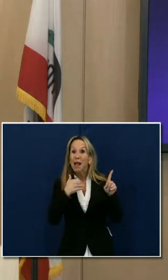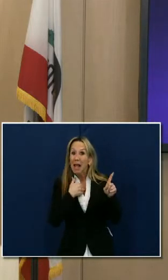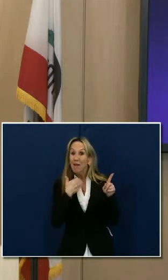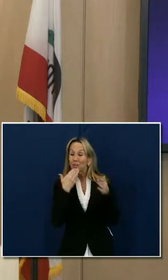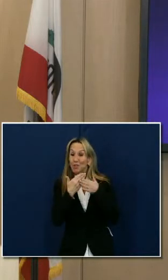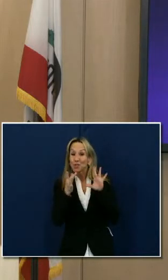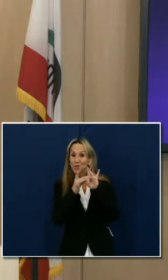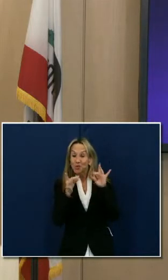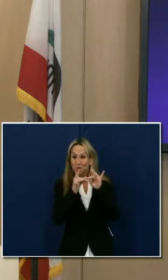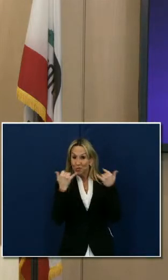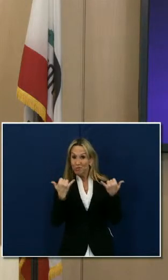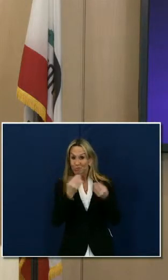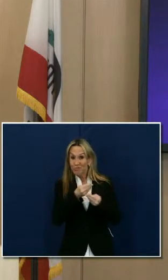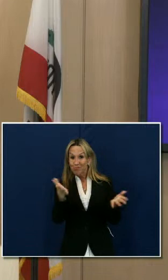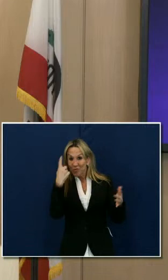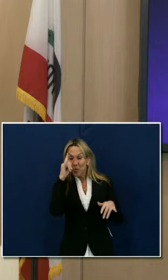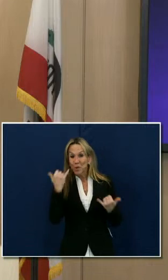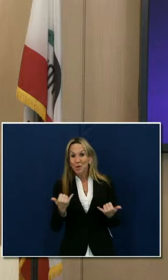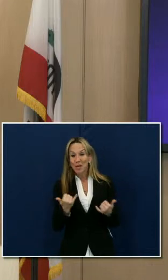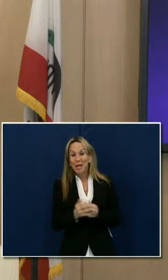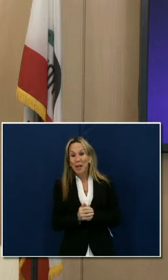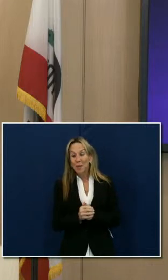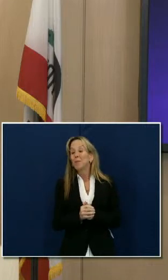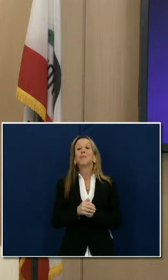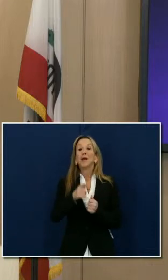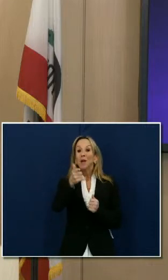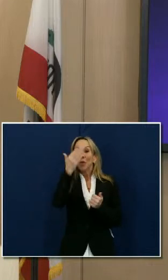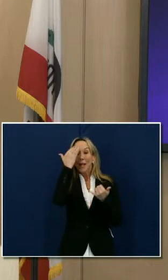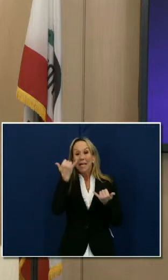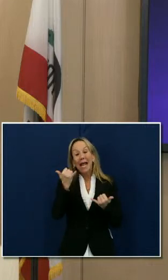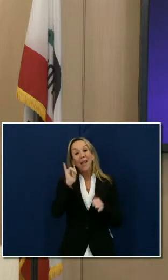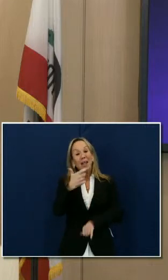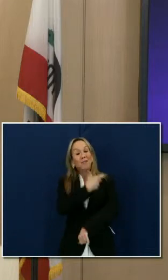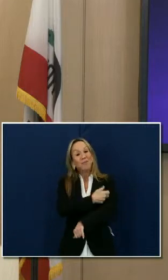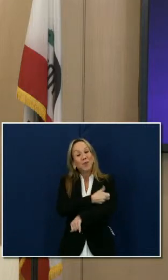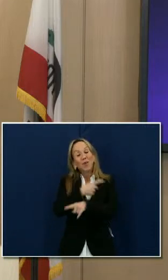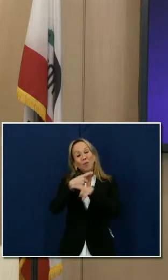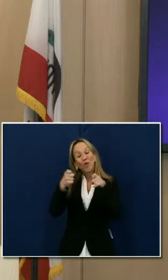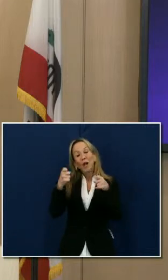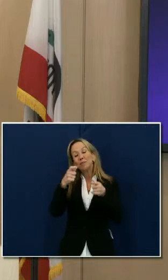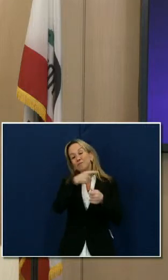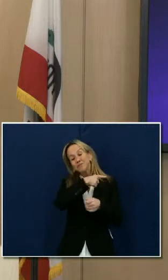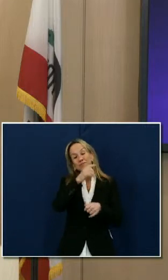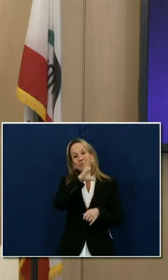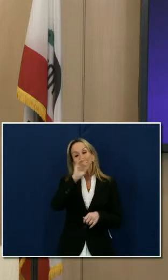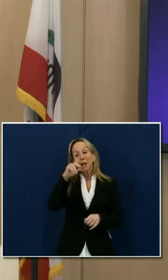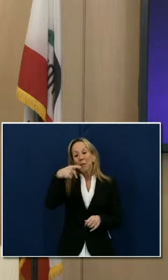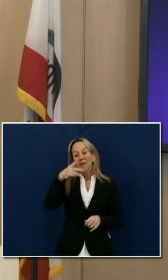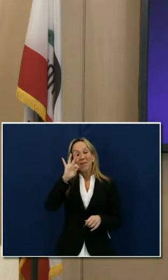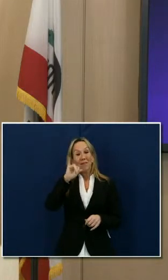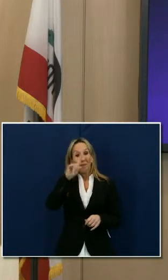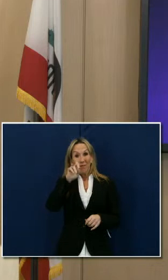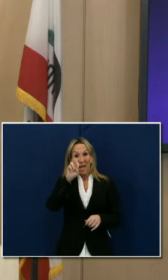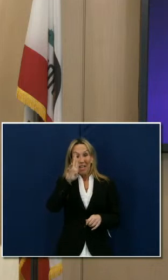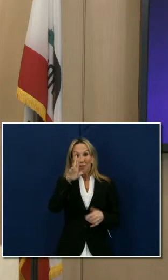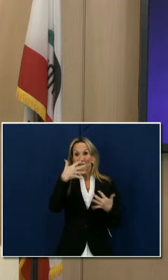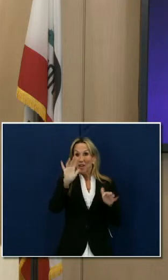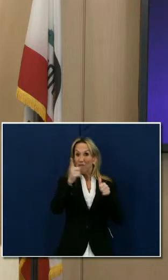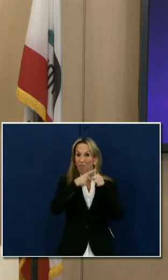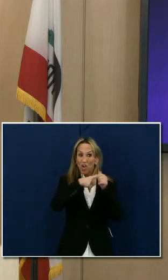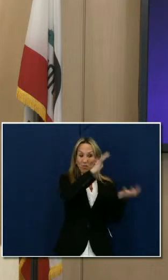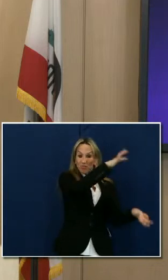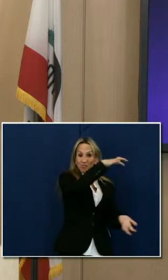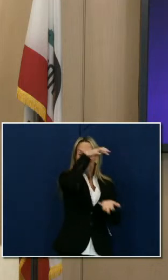you. As many of you know, the first batch of Pfizer vaccines have arrived in the county and have been distributed